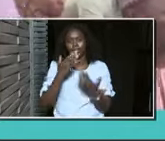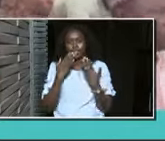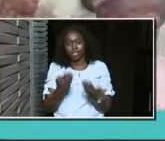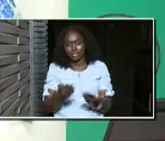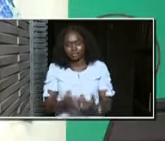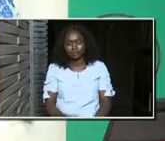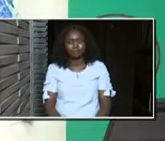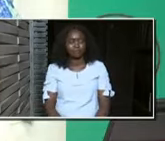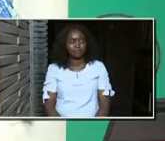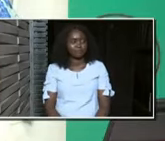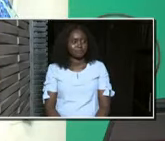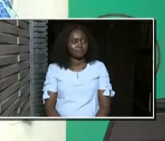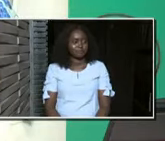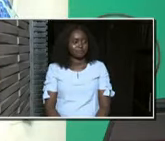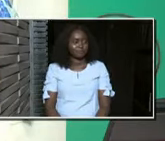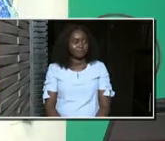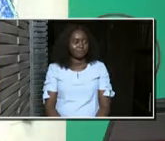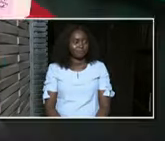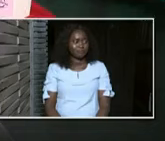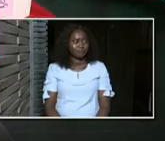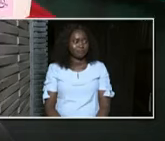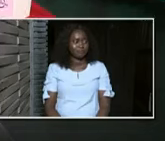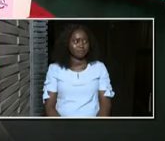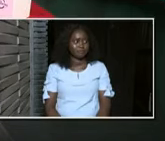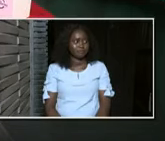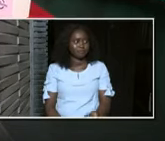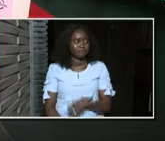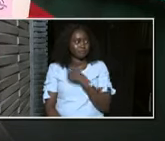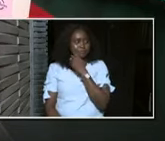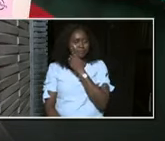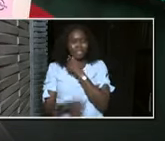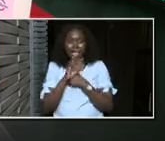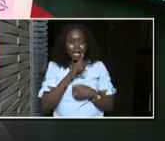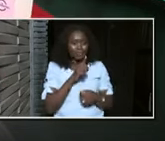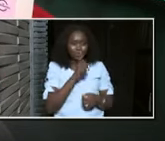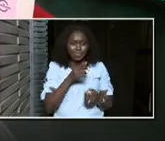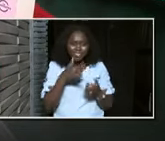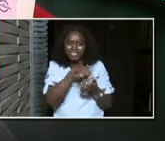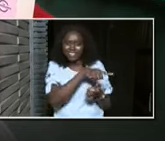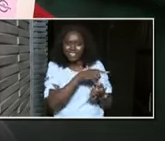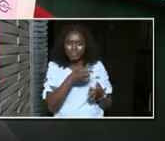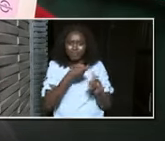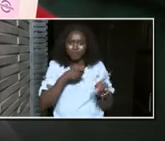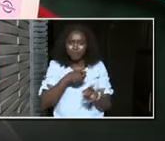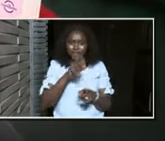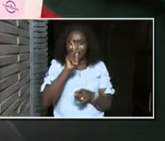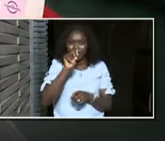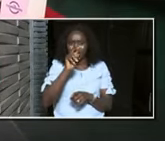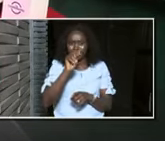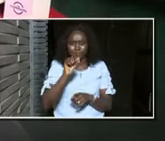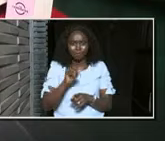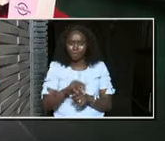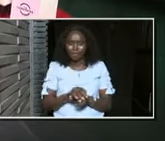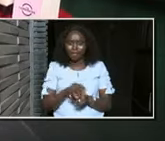Okay, so... Are you sure they are from Kano? I don't think so. I don't think they are from these Kano. These are Bayero University, you see, students. Yes,